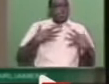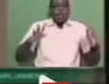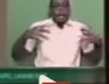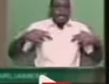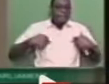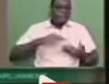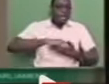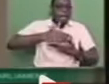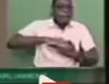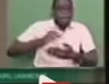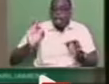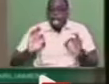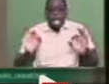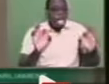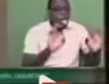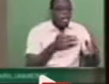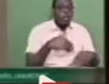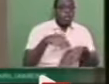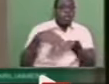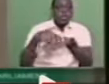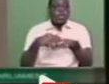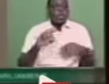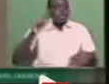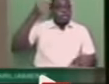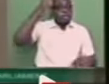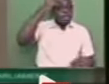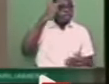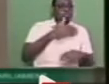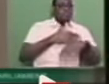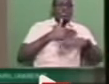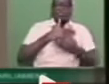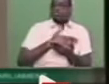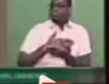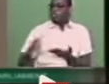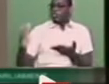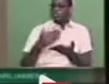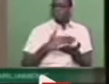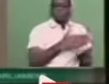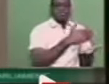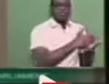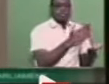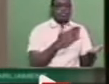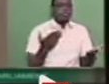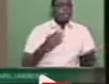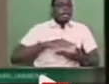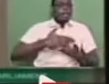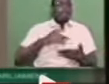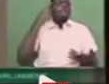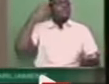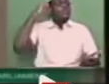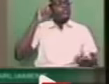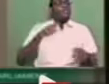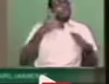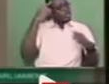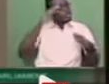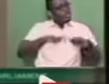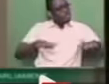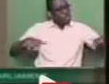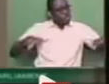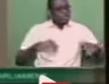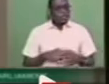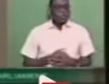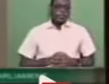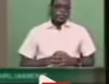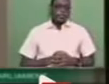that government shamelessly rejected the policy of laptops for children. Belatedly and sheepishly, they come now to